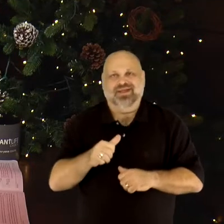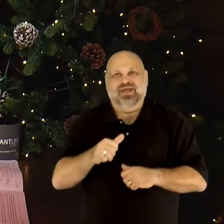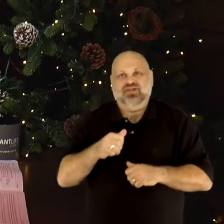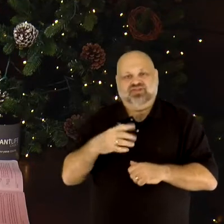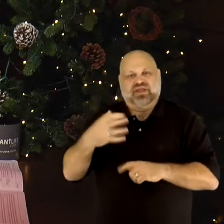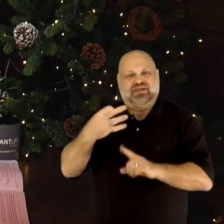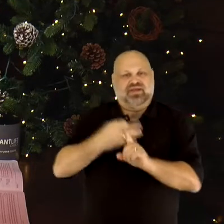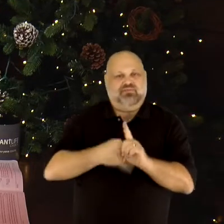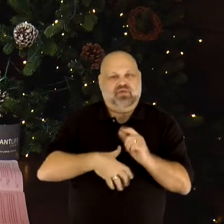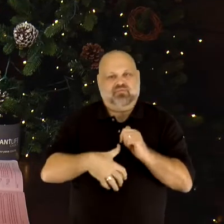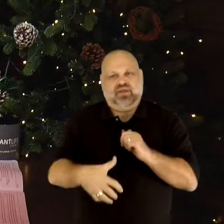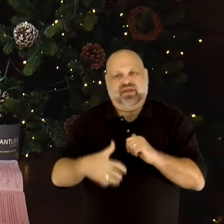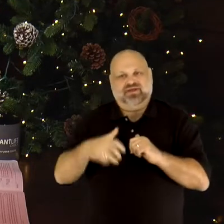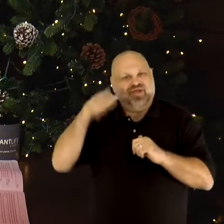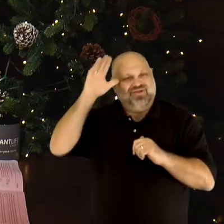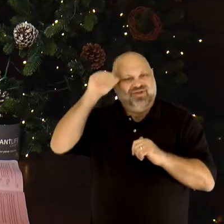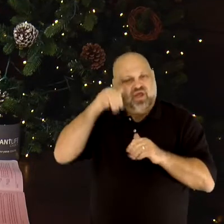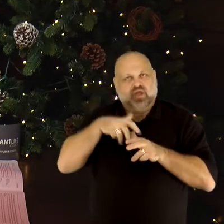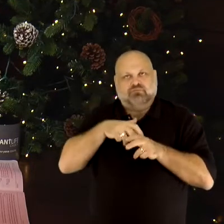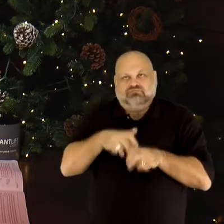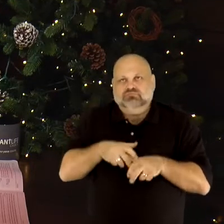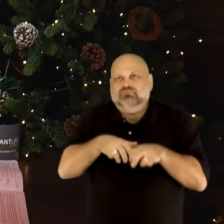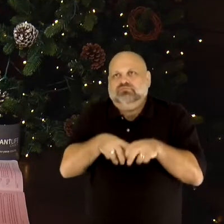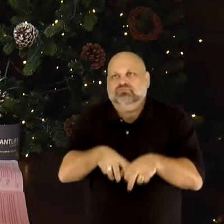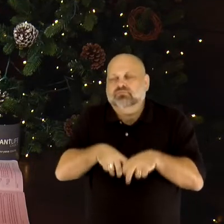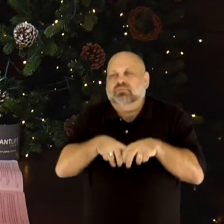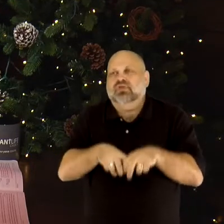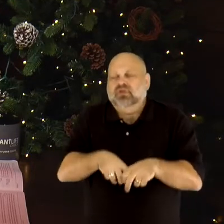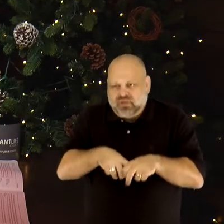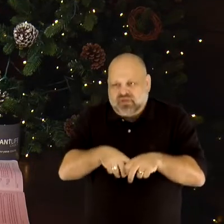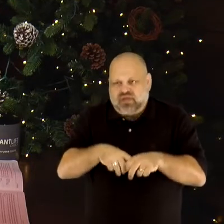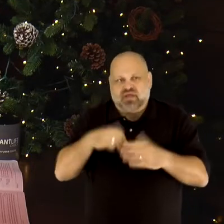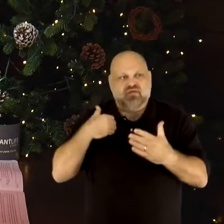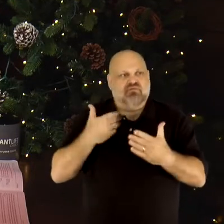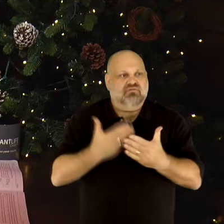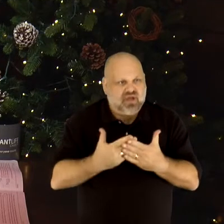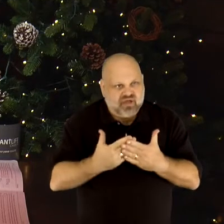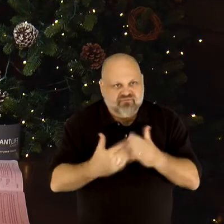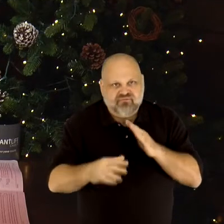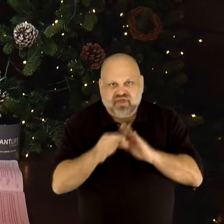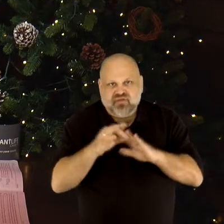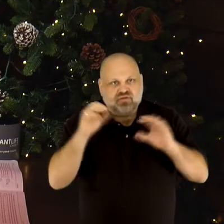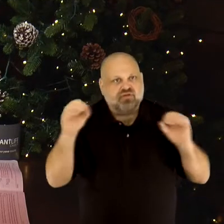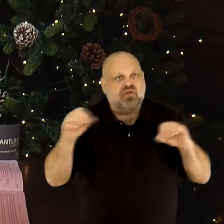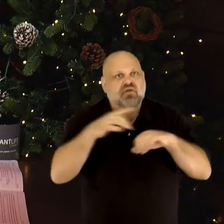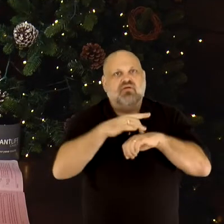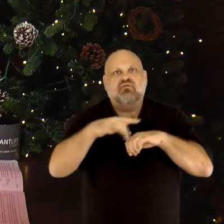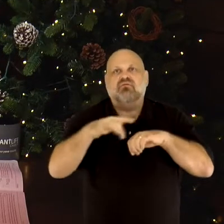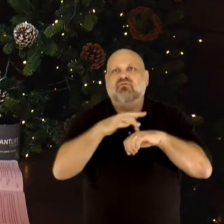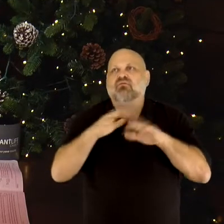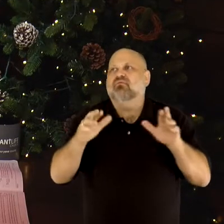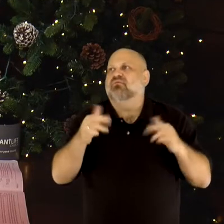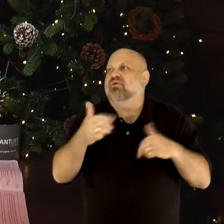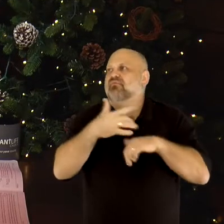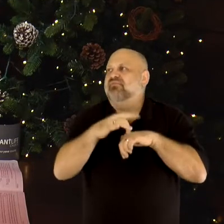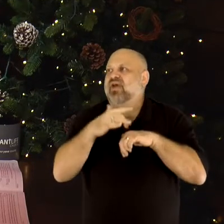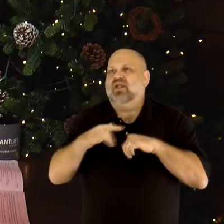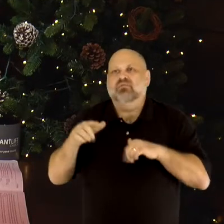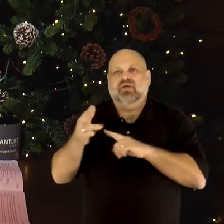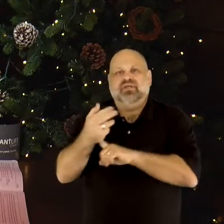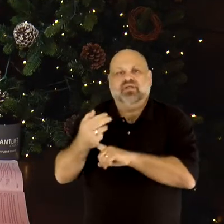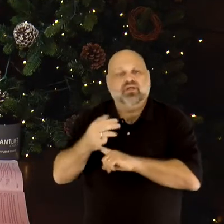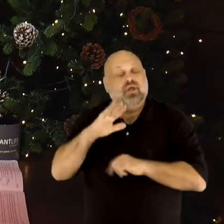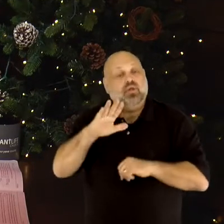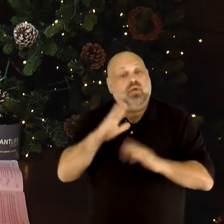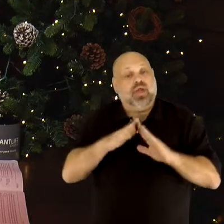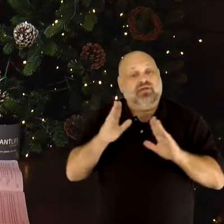she's 9 months pregnant. And when they get there, they discover there's not a room available at the inn. In your house, you may